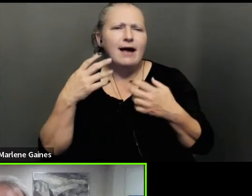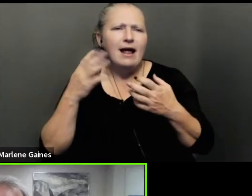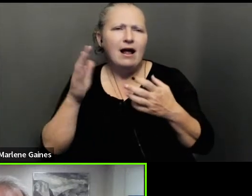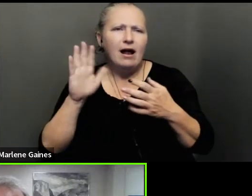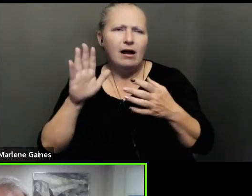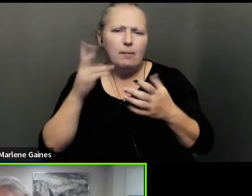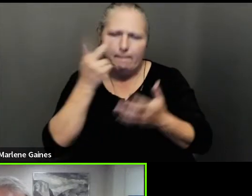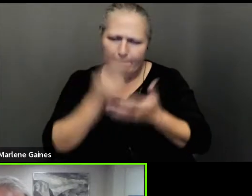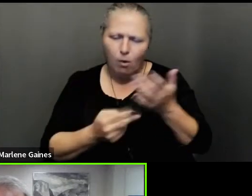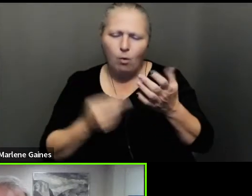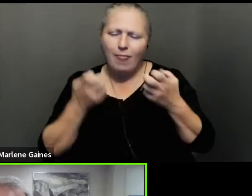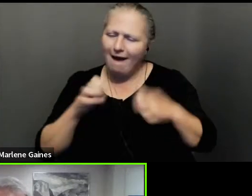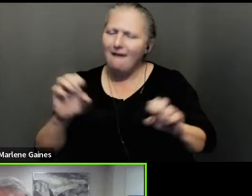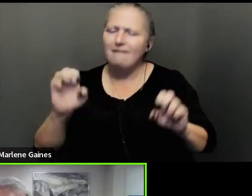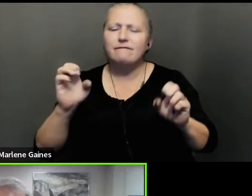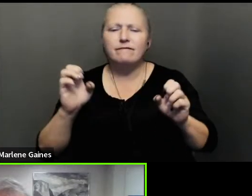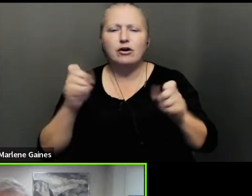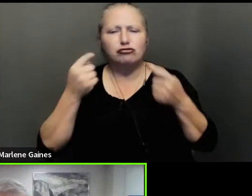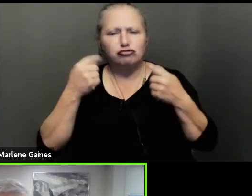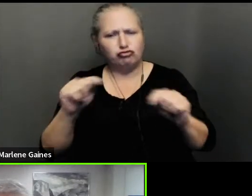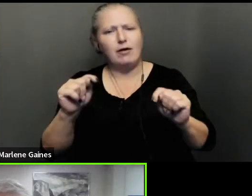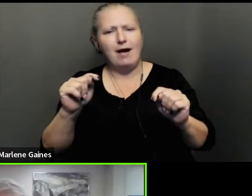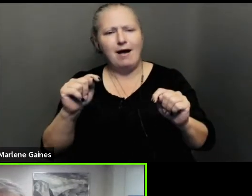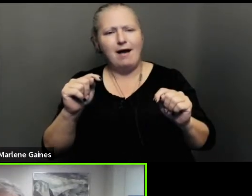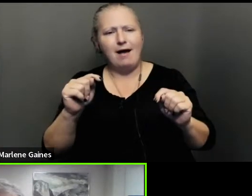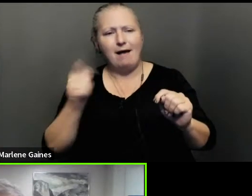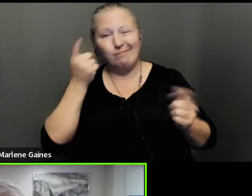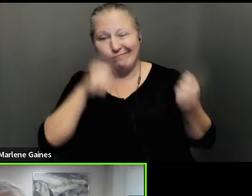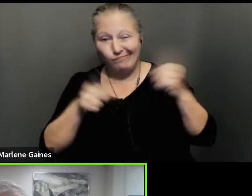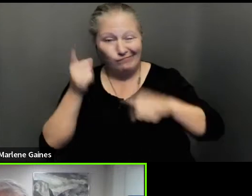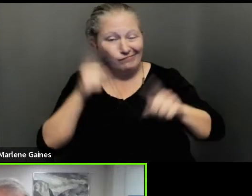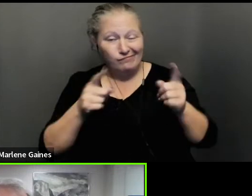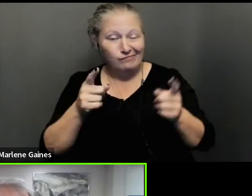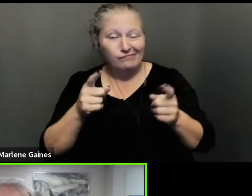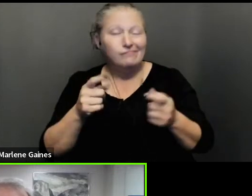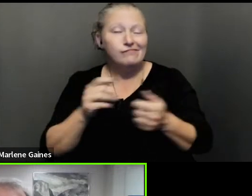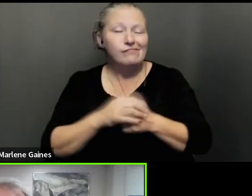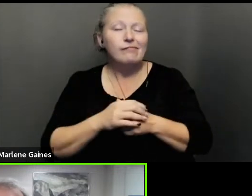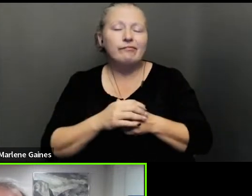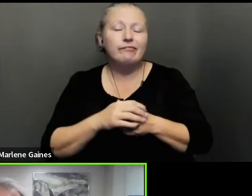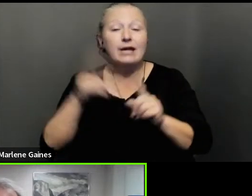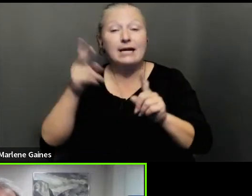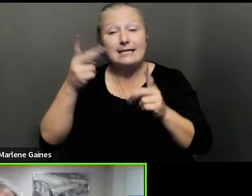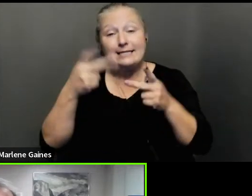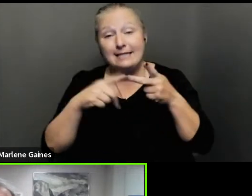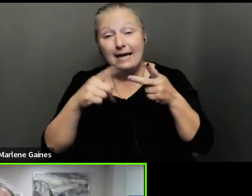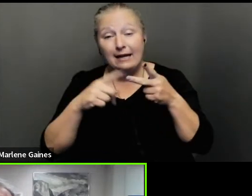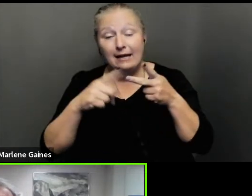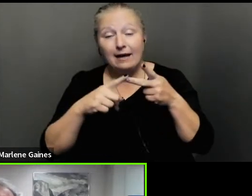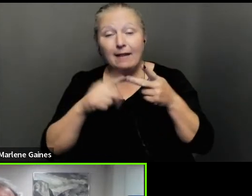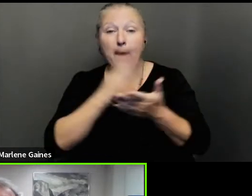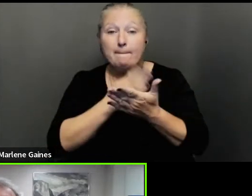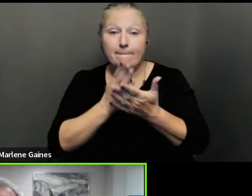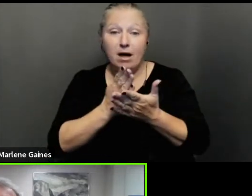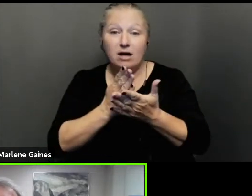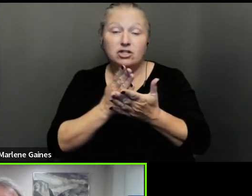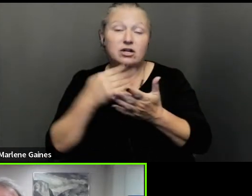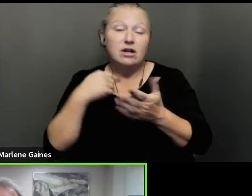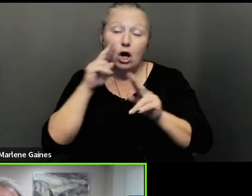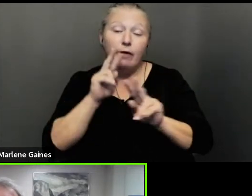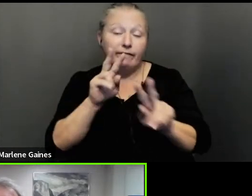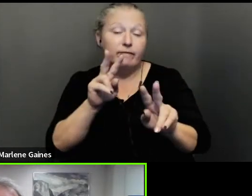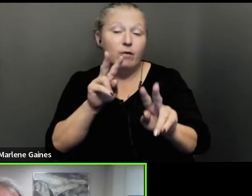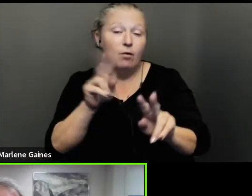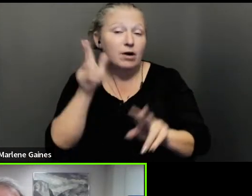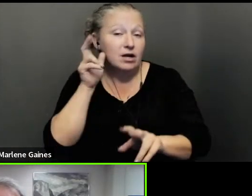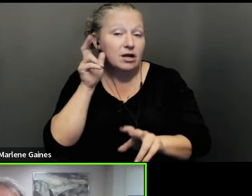both sides made to find compromise. The second thing I'll mention is the budget. Looking forward to hearing